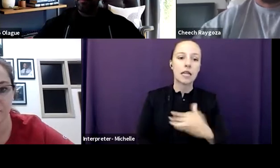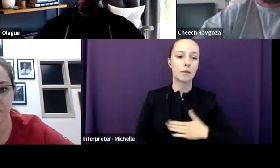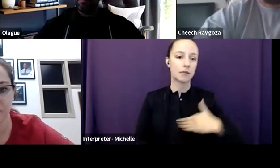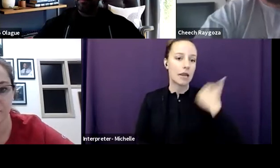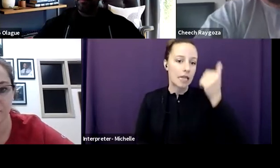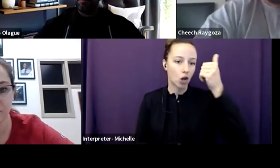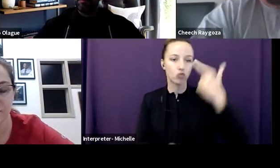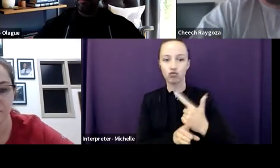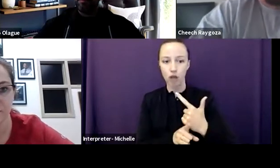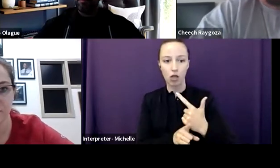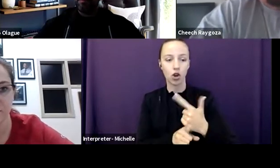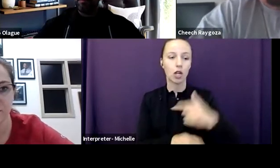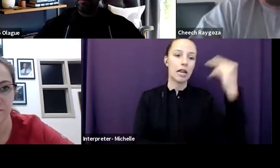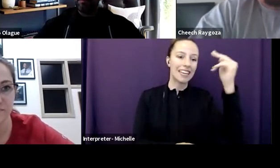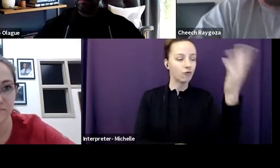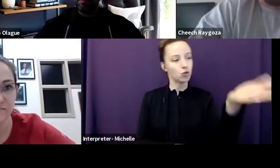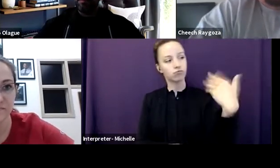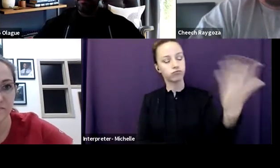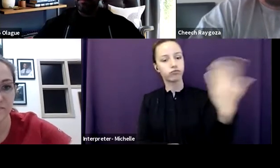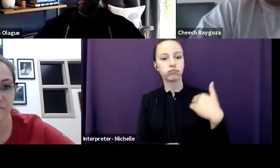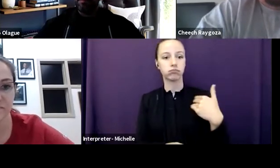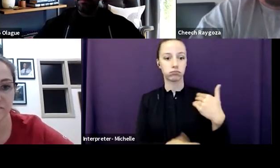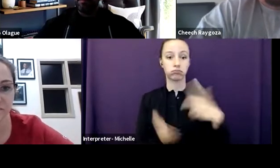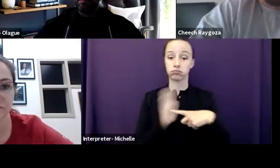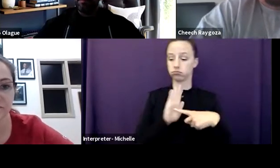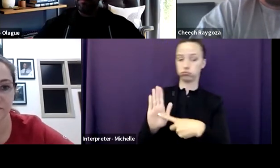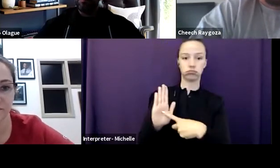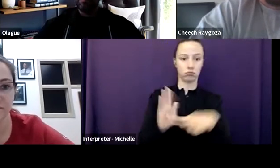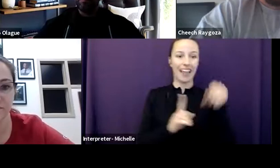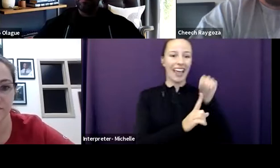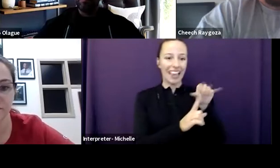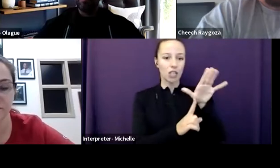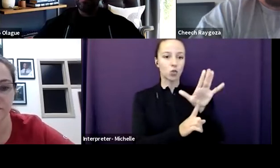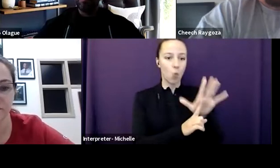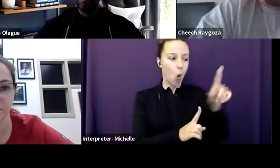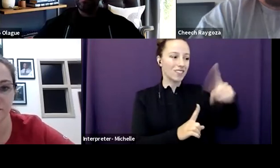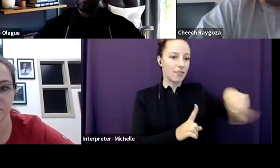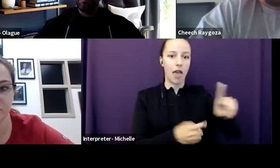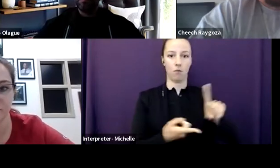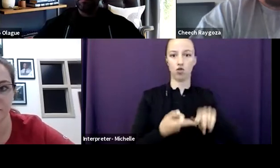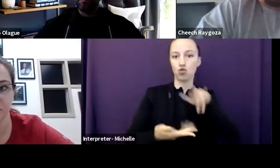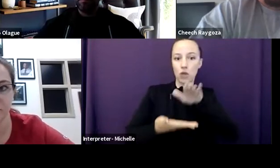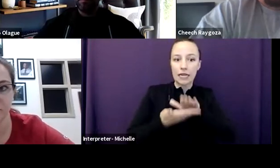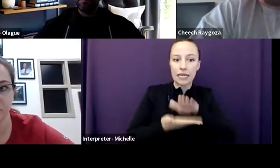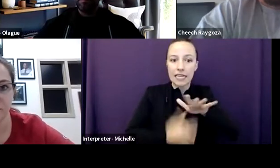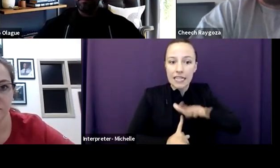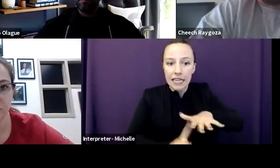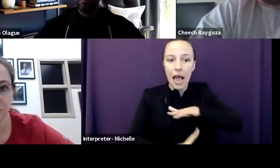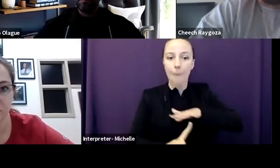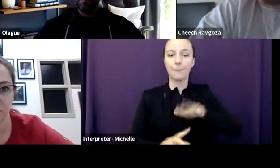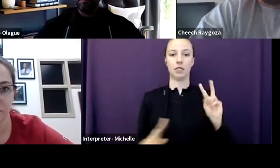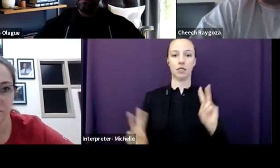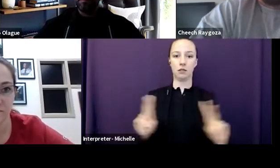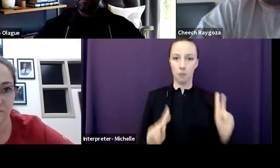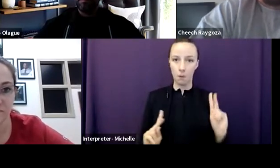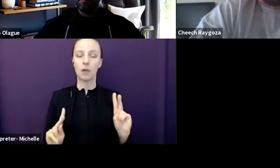and my nephew. I think just exposure, right? Exposure to the campus, to the people there,